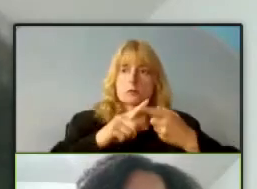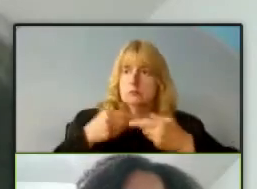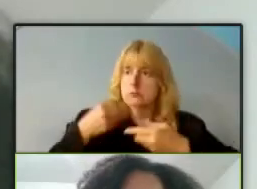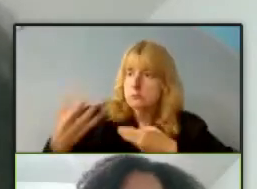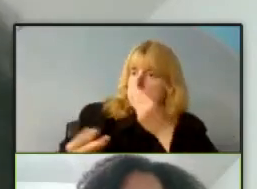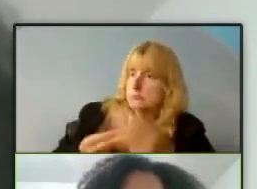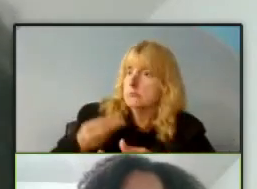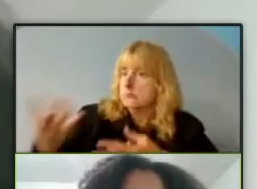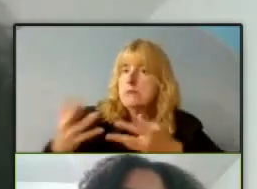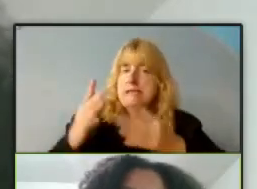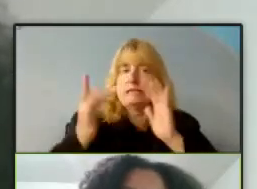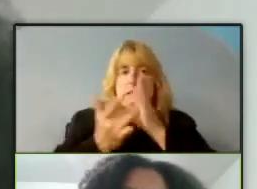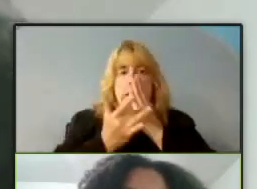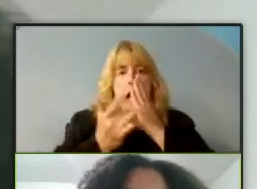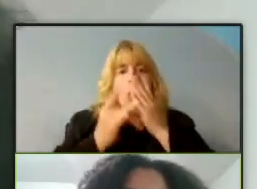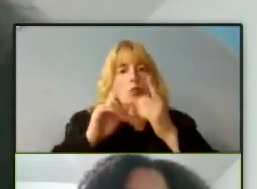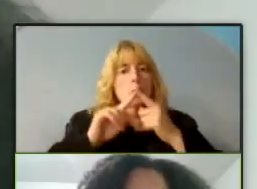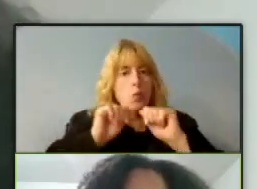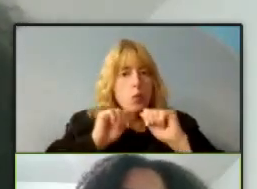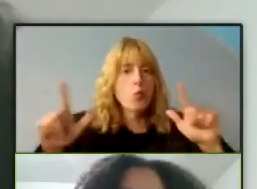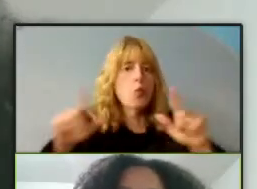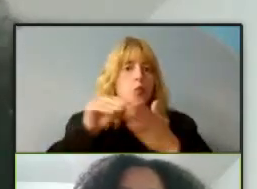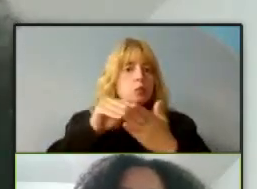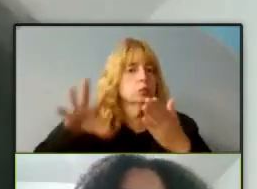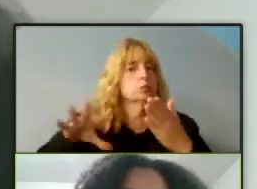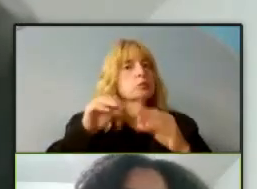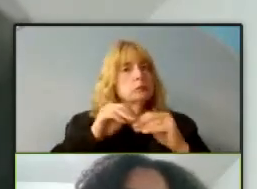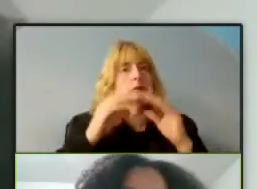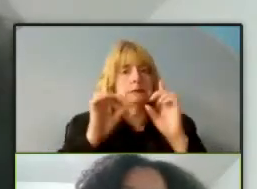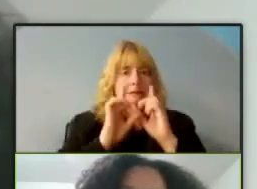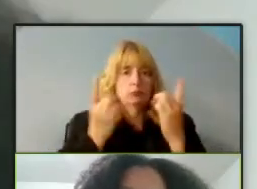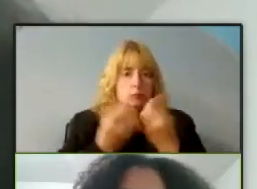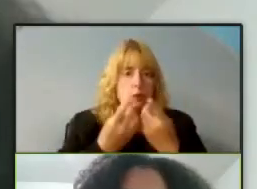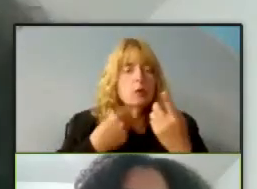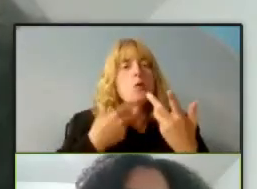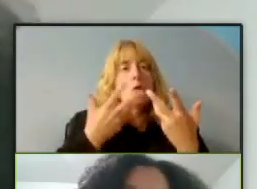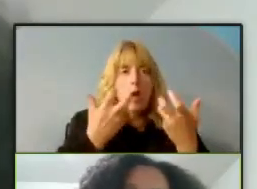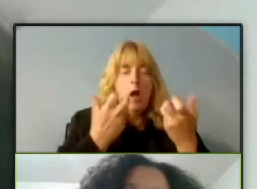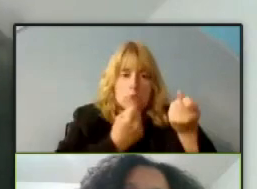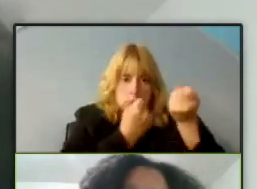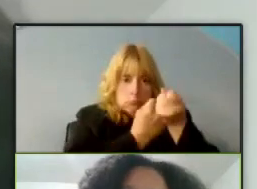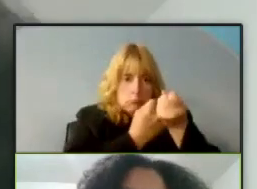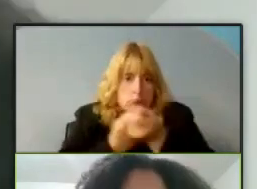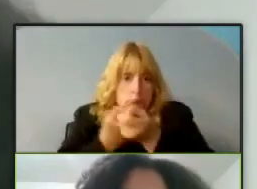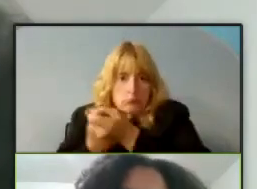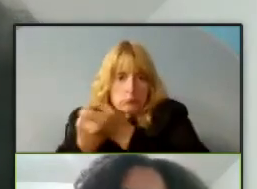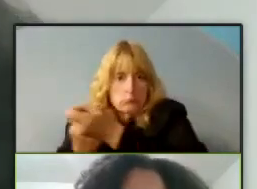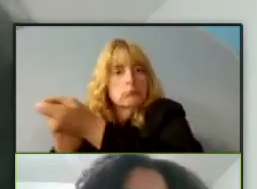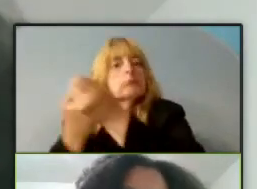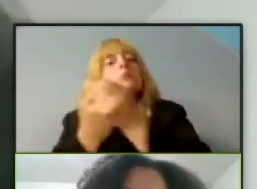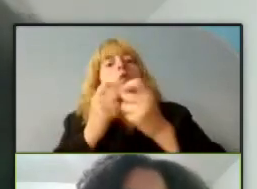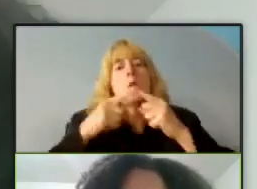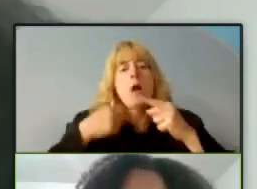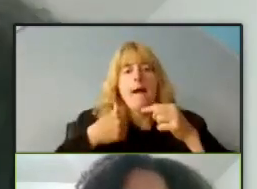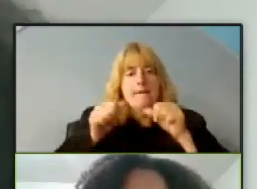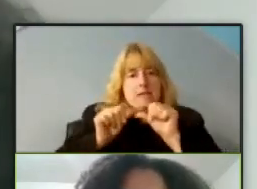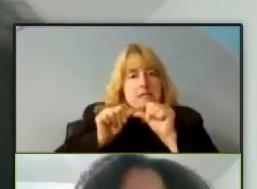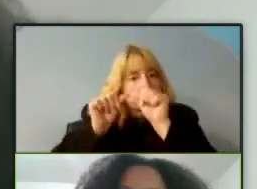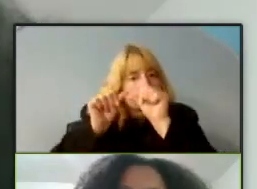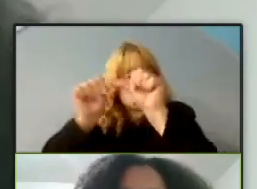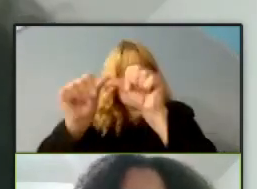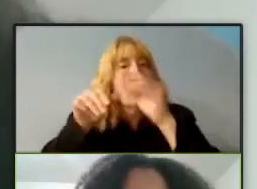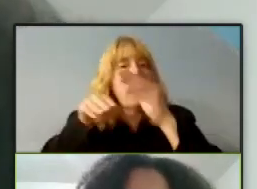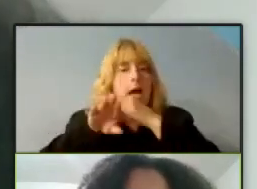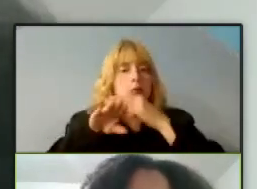students within our district, and we're looking to build infrastructure around that so that it is sustainable, so that we continue to have access to technology